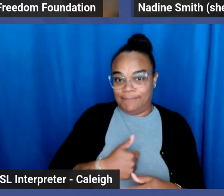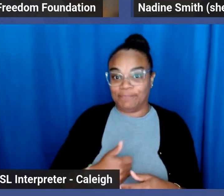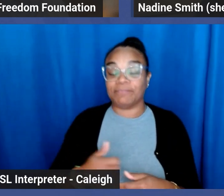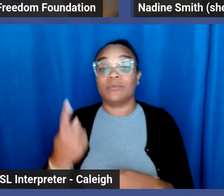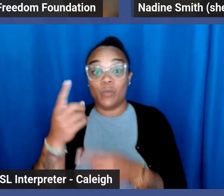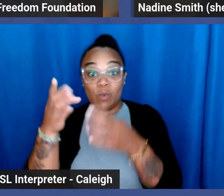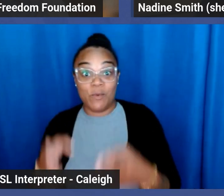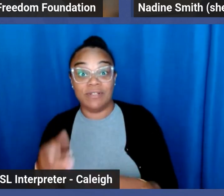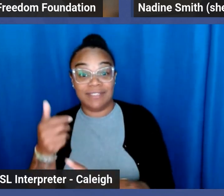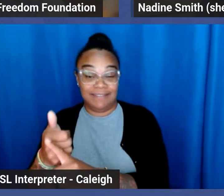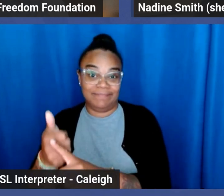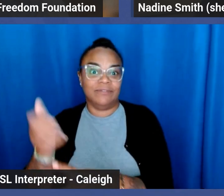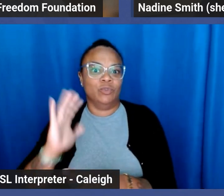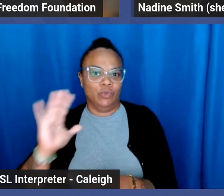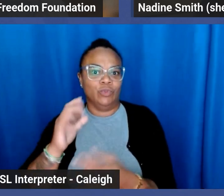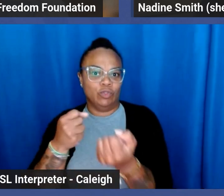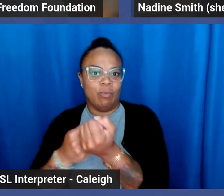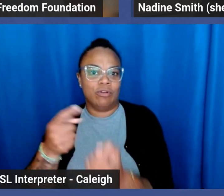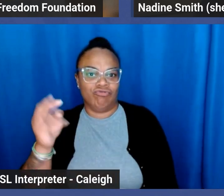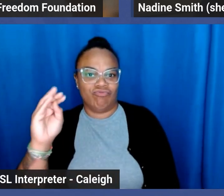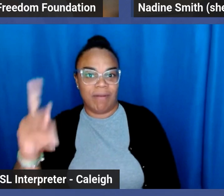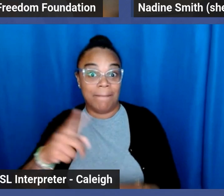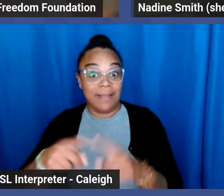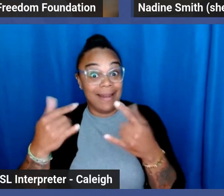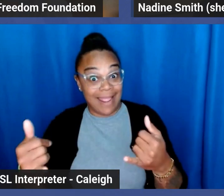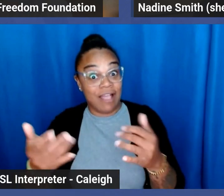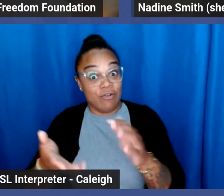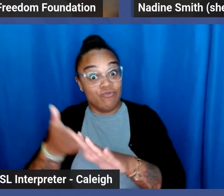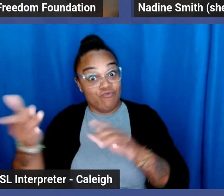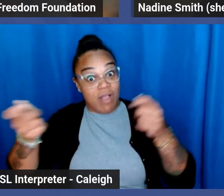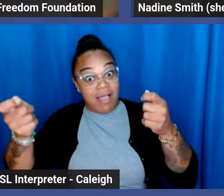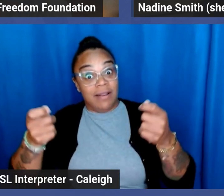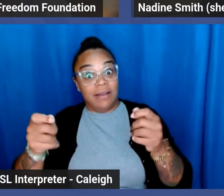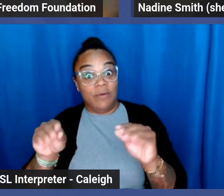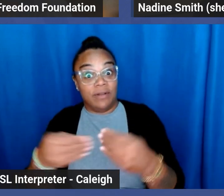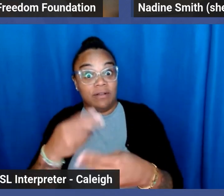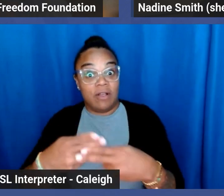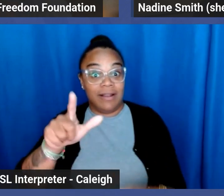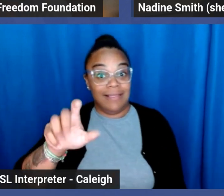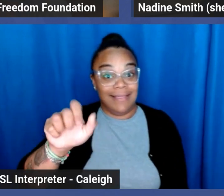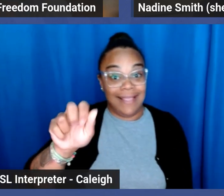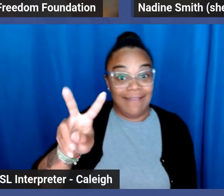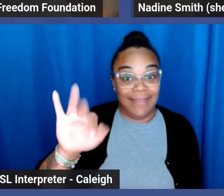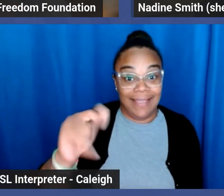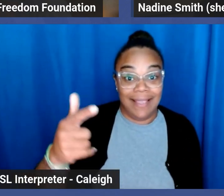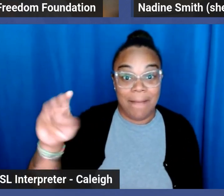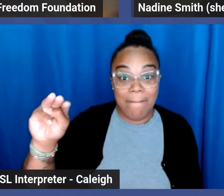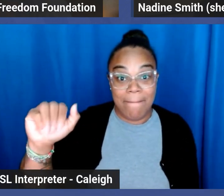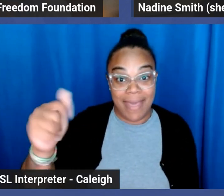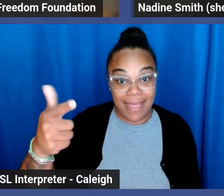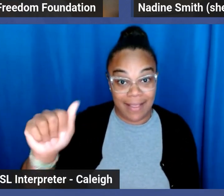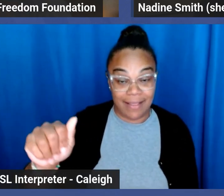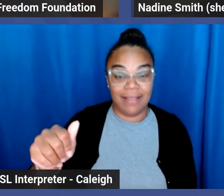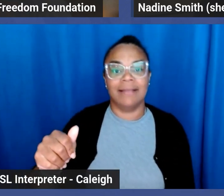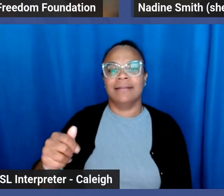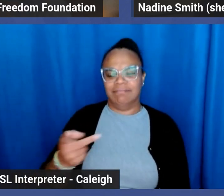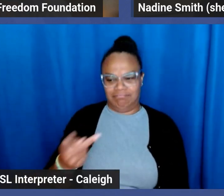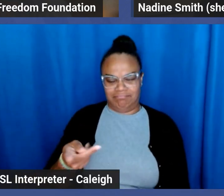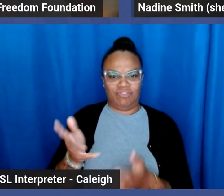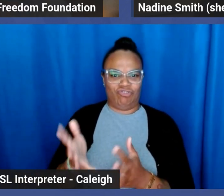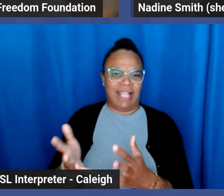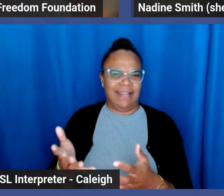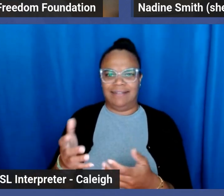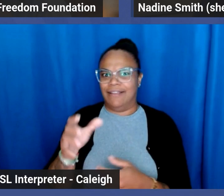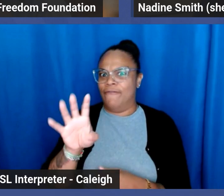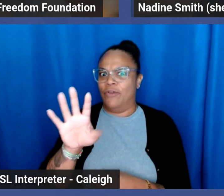called Leaving MAGA. We met at Howard University. We ended up talking, I think, for 45 minutes in a stairwell, and he talked about